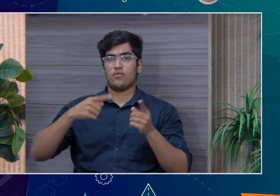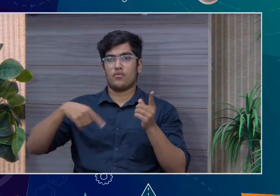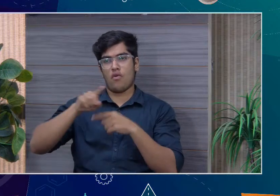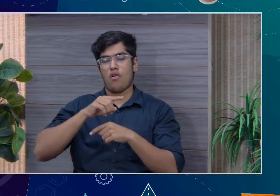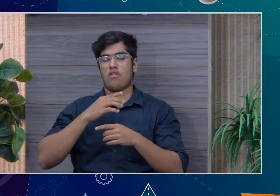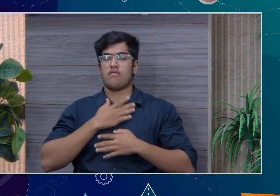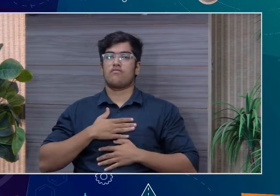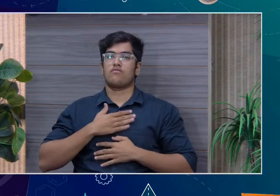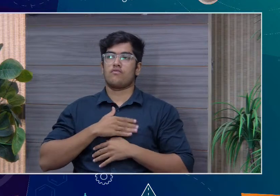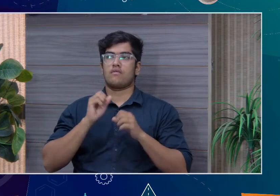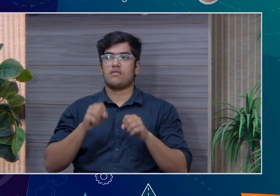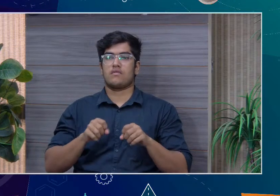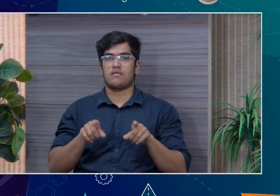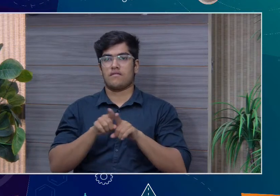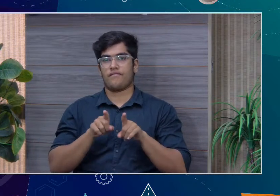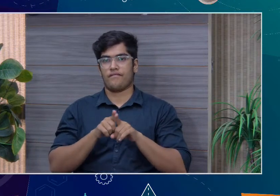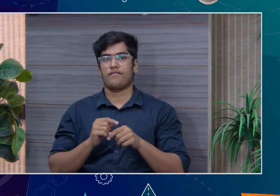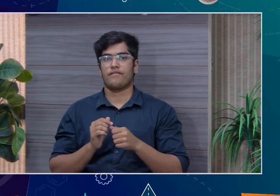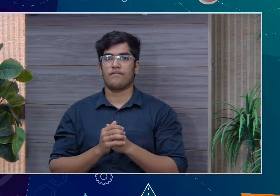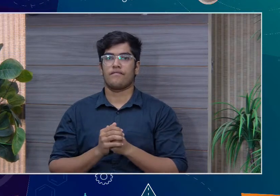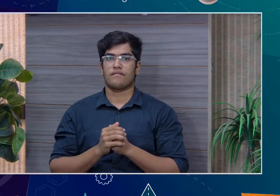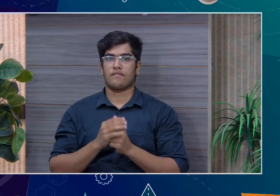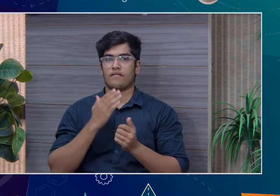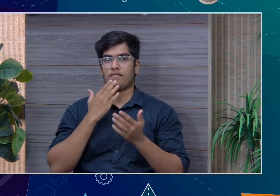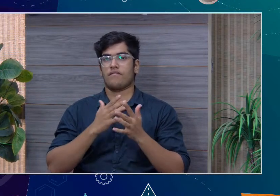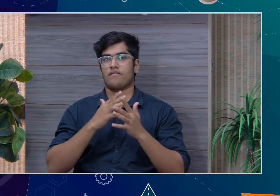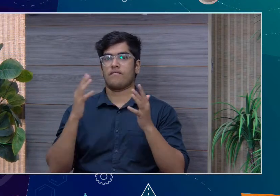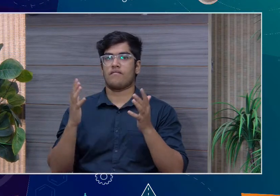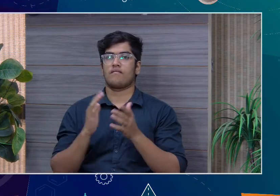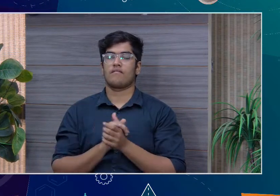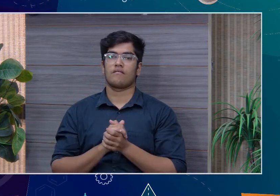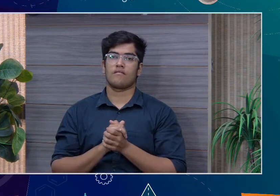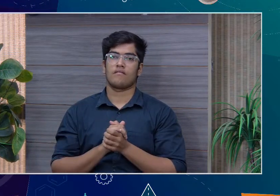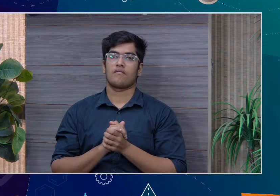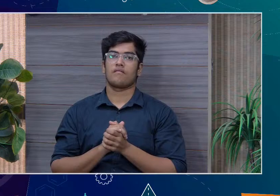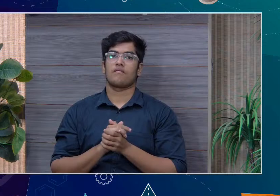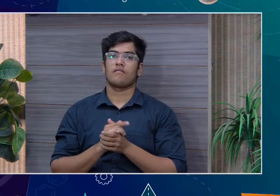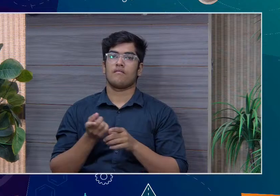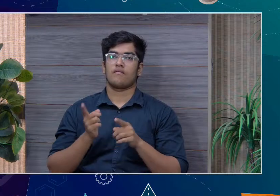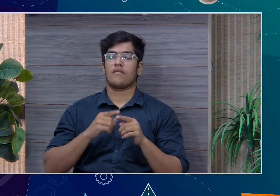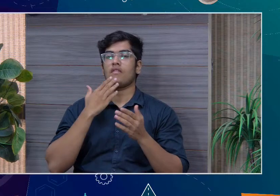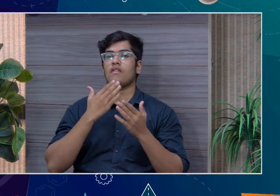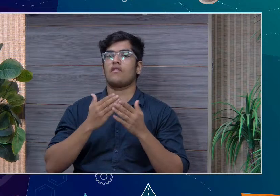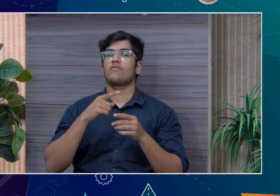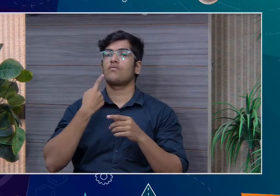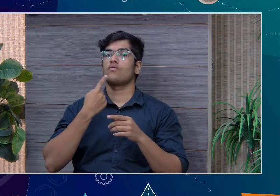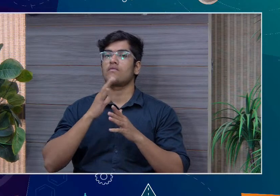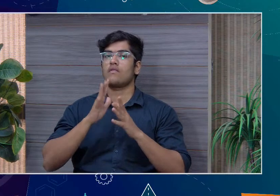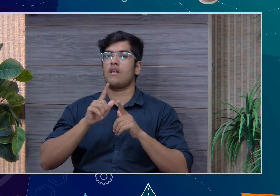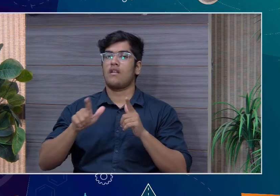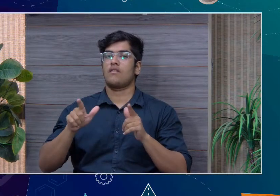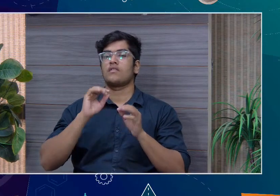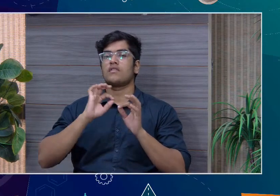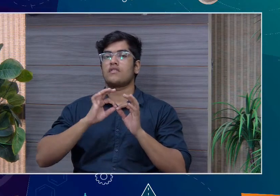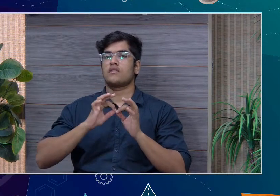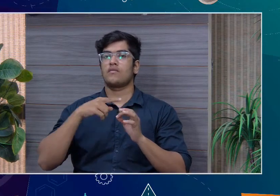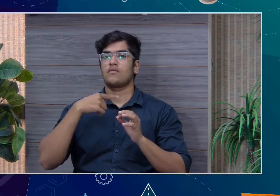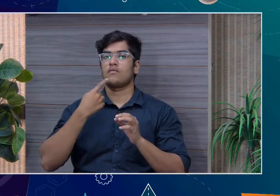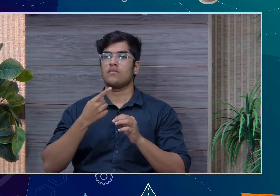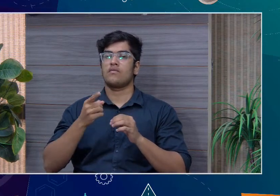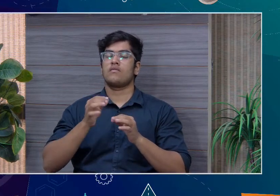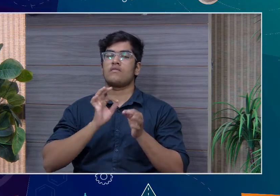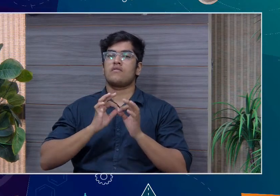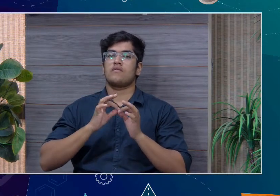they also learned a lot from this entire chapter. Thank you. Thank you so much, ma'am. Thank you to our sign language interpreter as well.